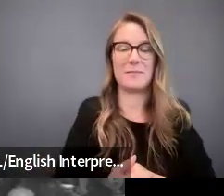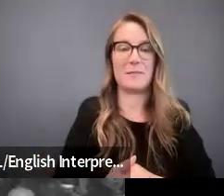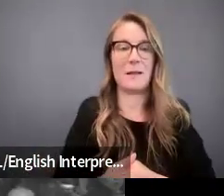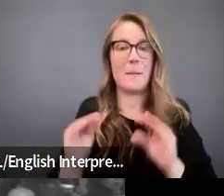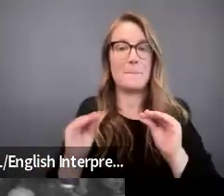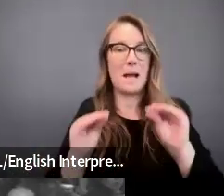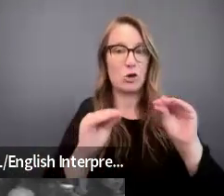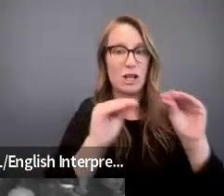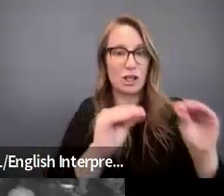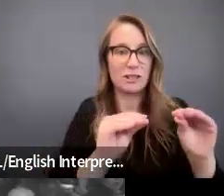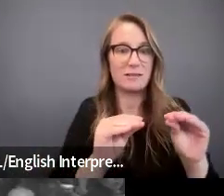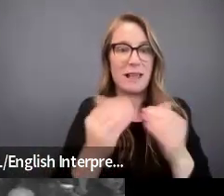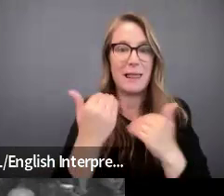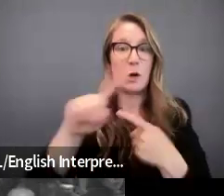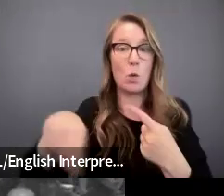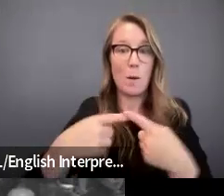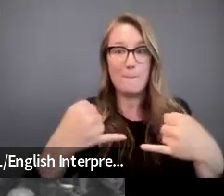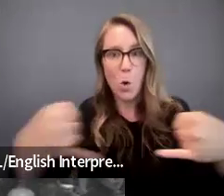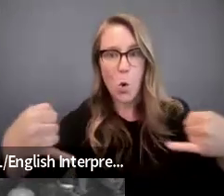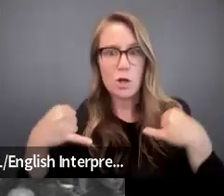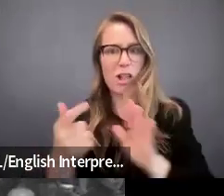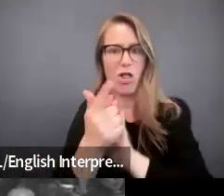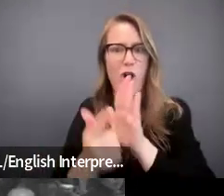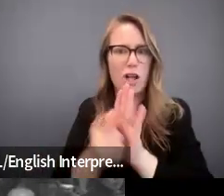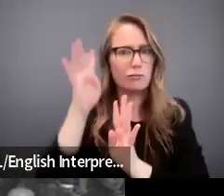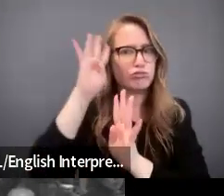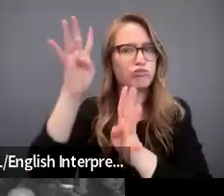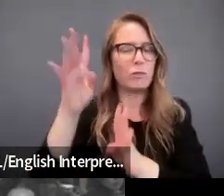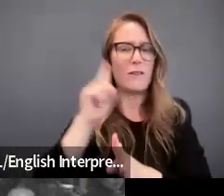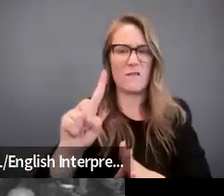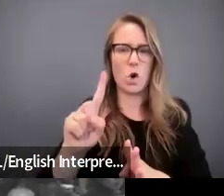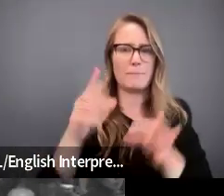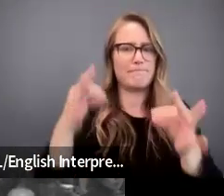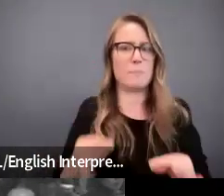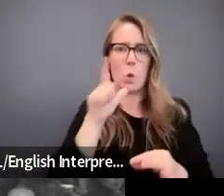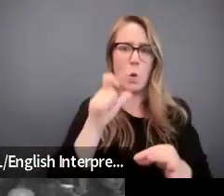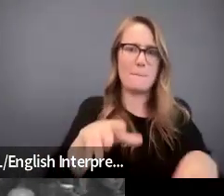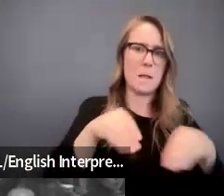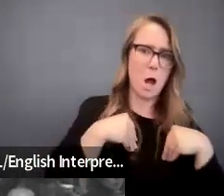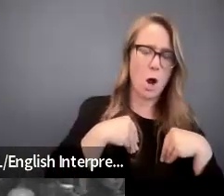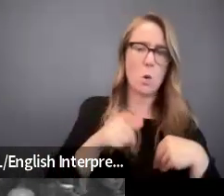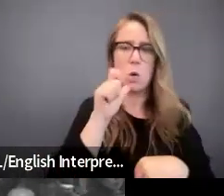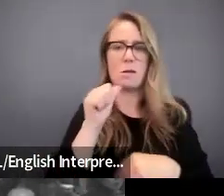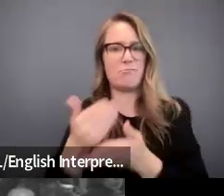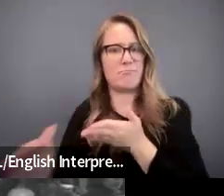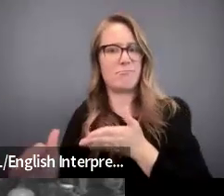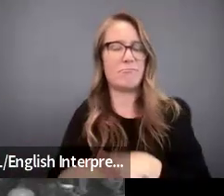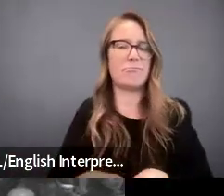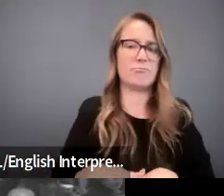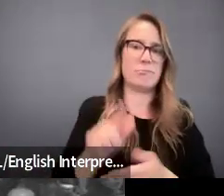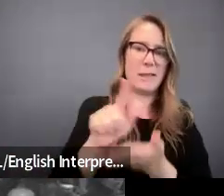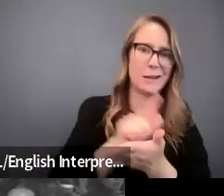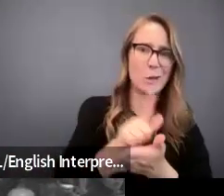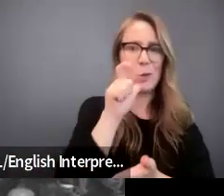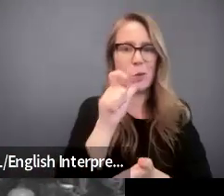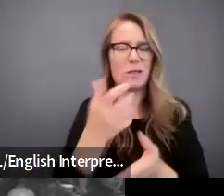Migration stops or is limited when borders and laws are created that codify who belongs and who does not belong, who is included and who is